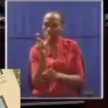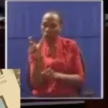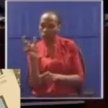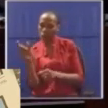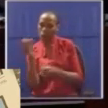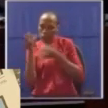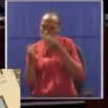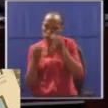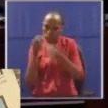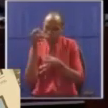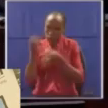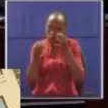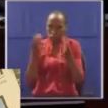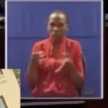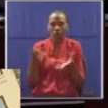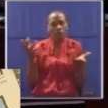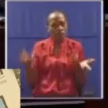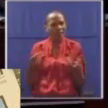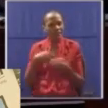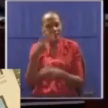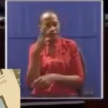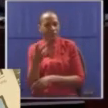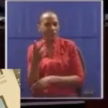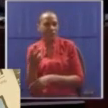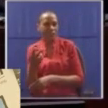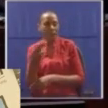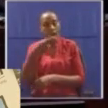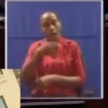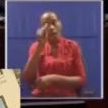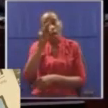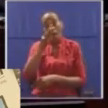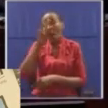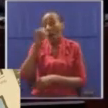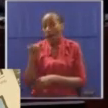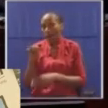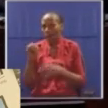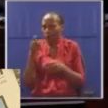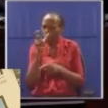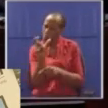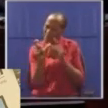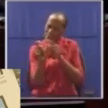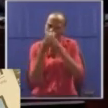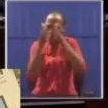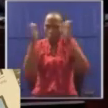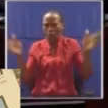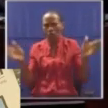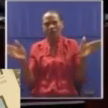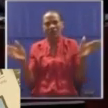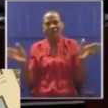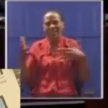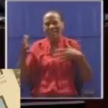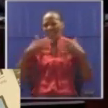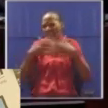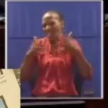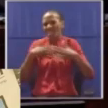make them narrower, if one considers the definition of harm, it's still very broadly defined as any